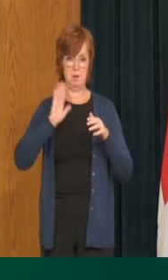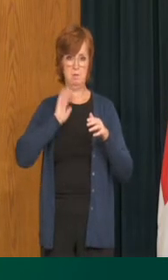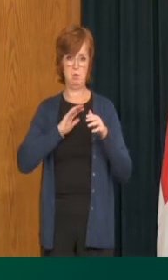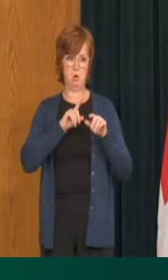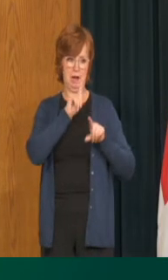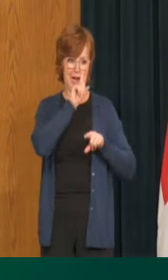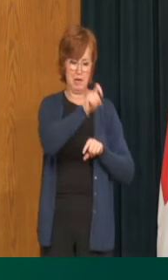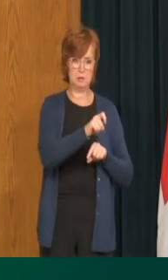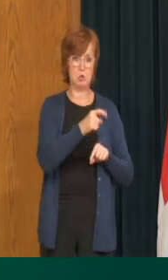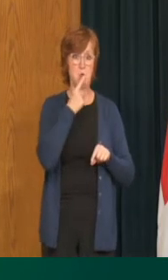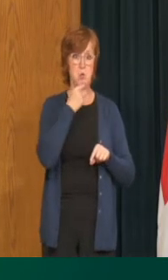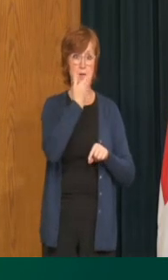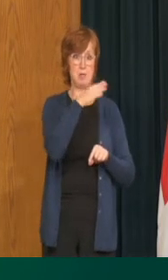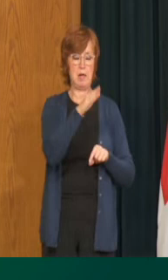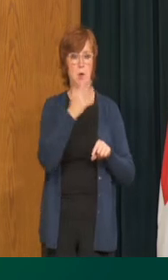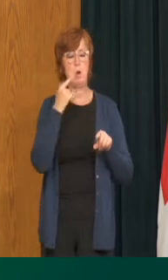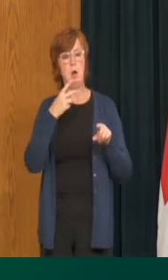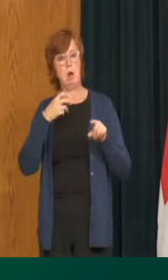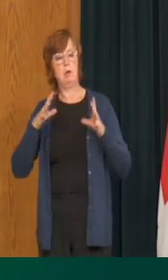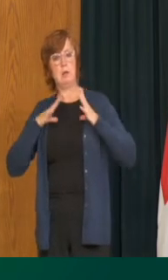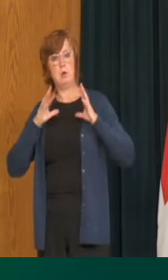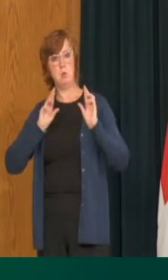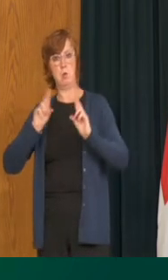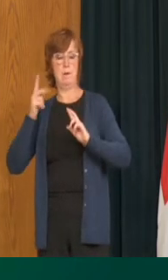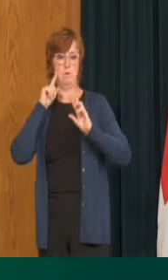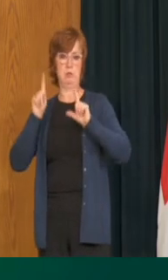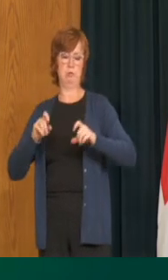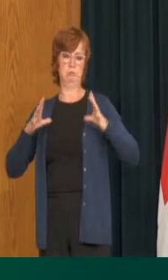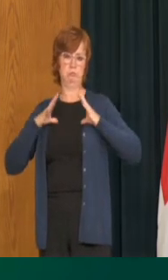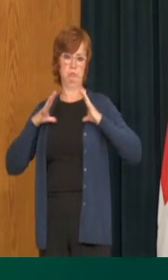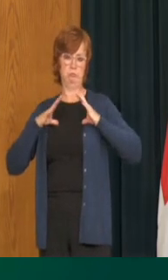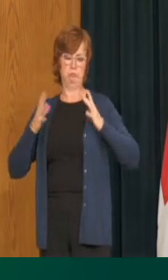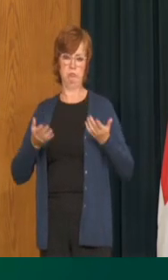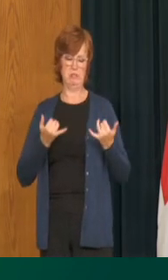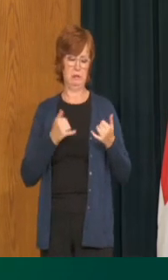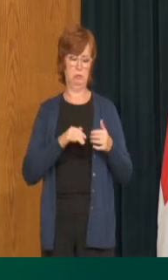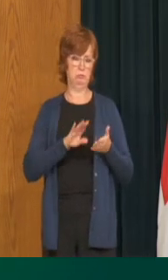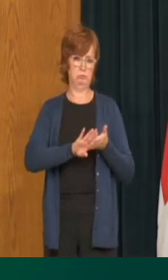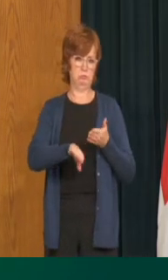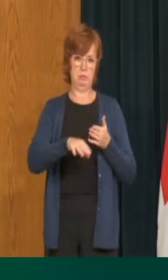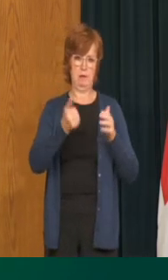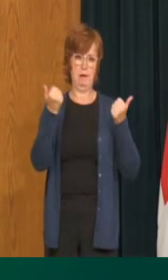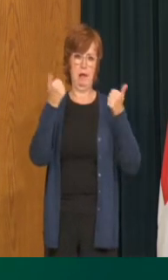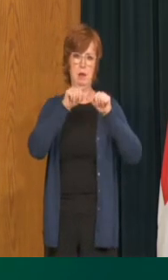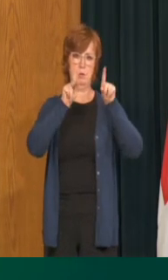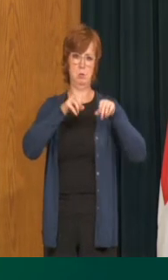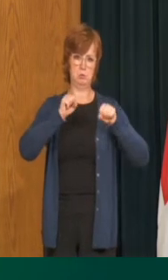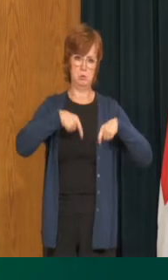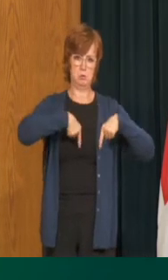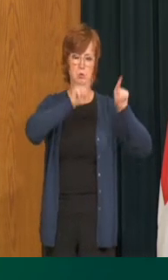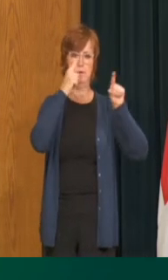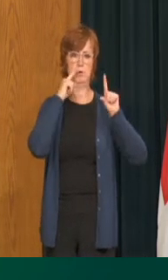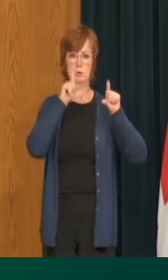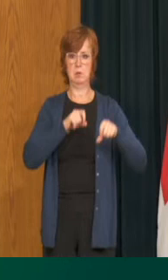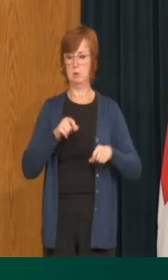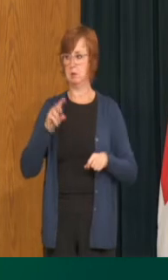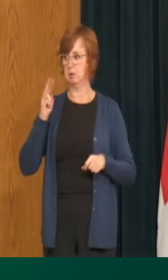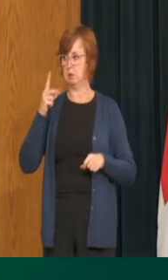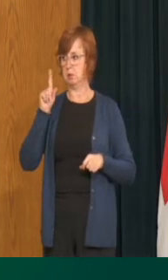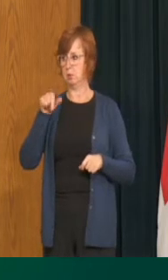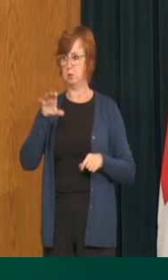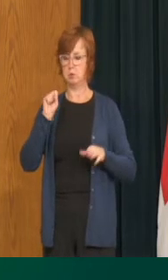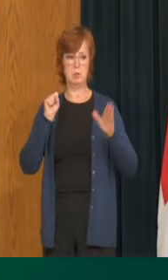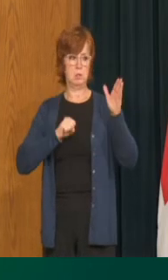available to everyone, and that's why it's so important for us to expand the capacity like we have over the course of the last month. Follow-up, Arthur? Yeah,